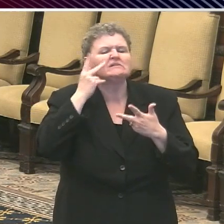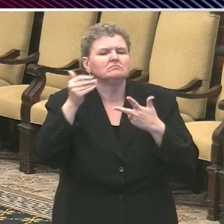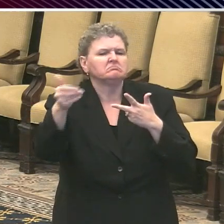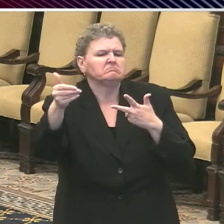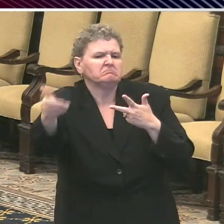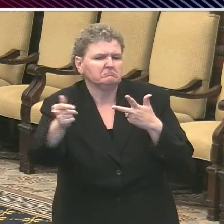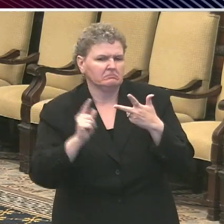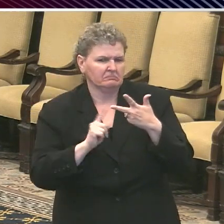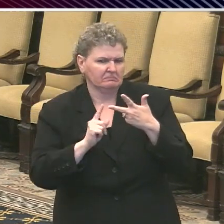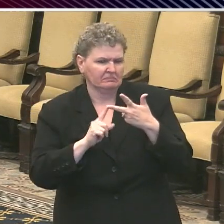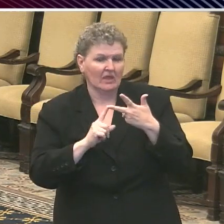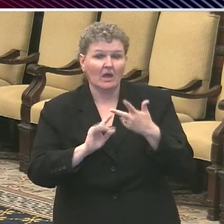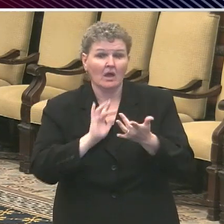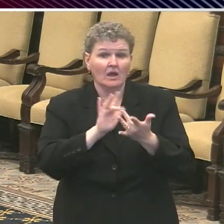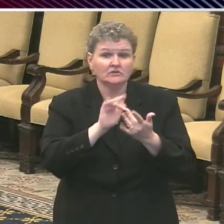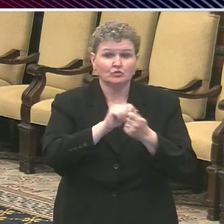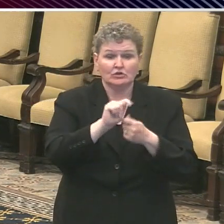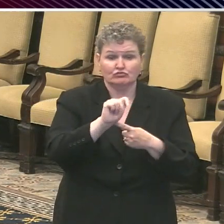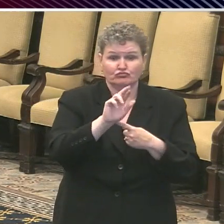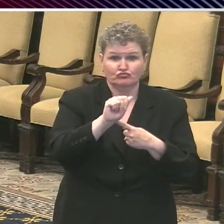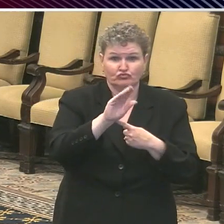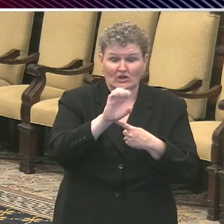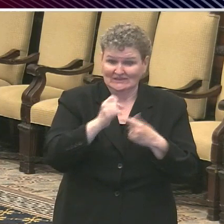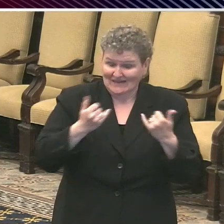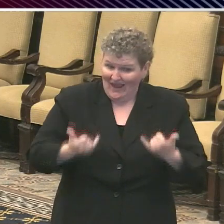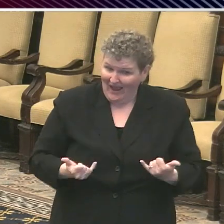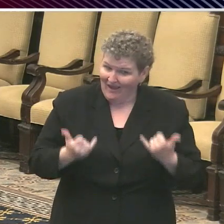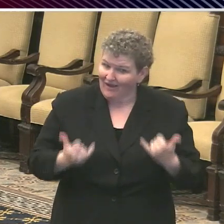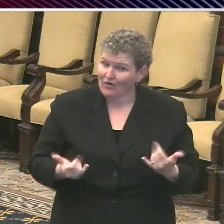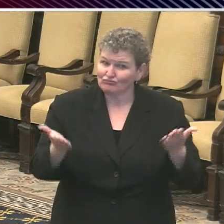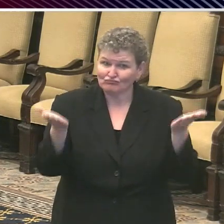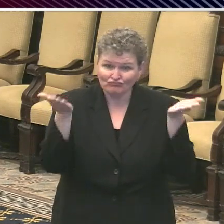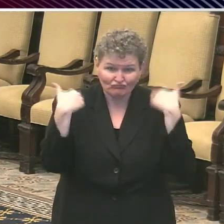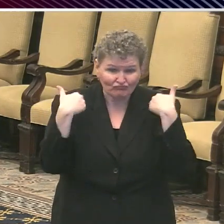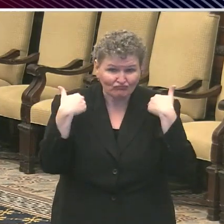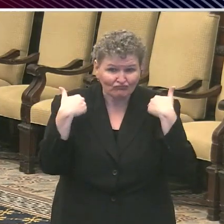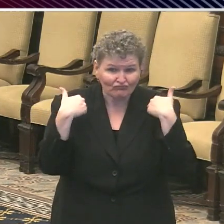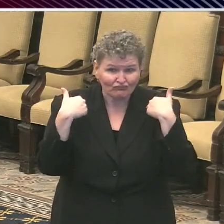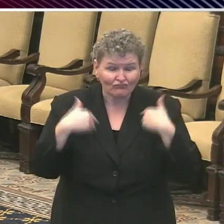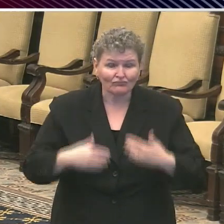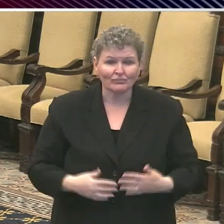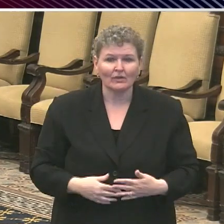contact tracing? We're in the process of developing our protocols and piloting these